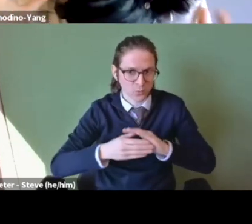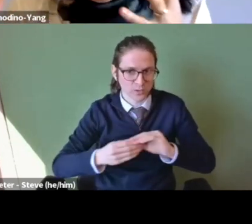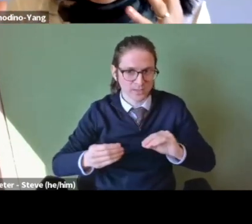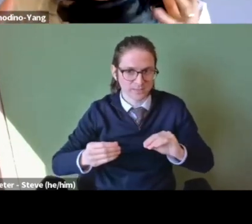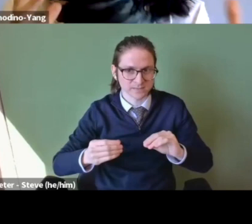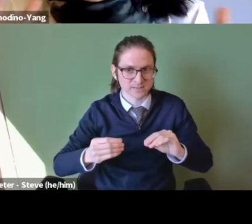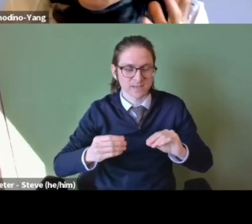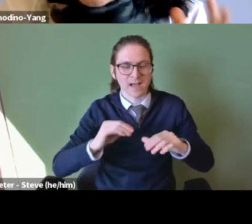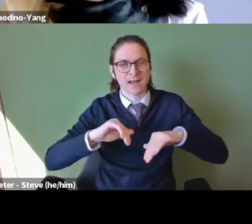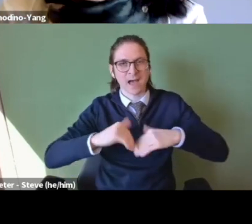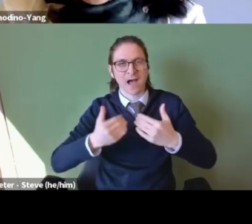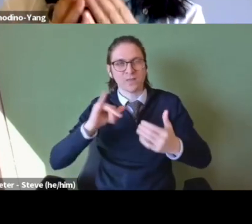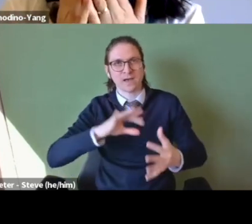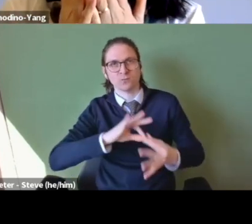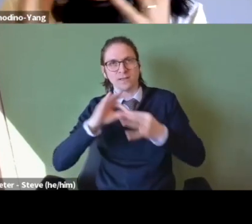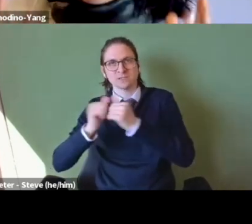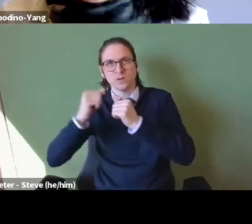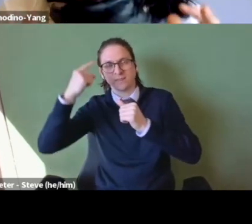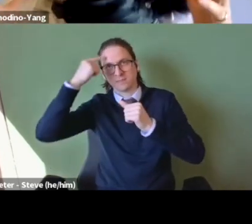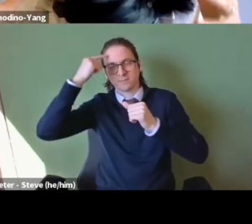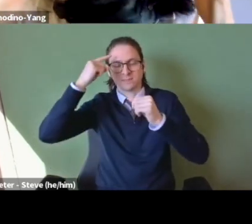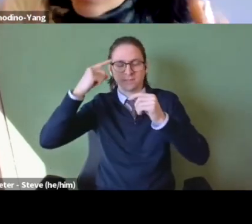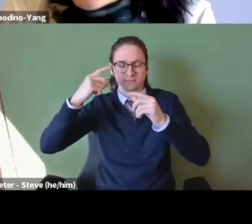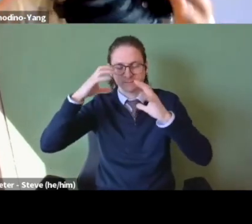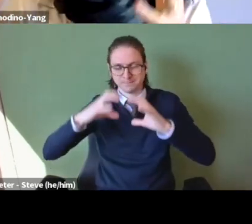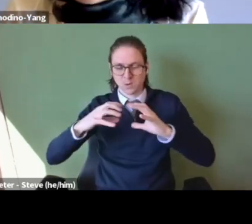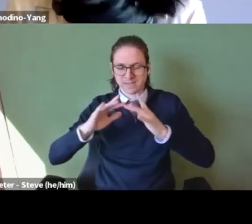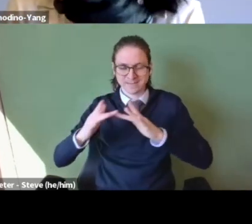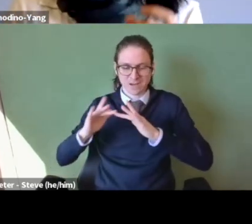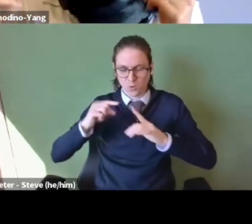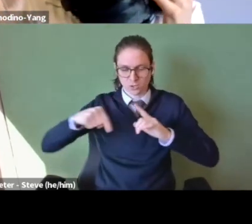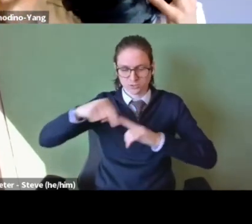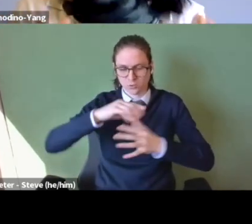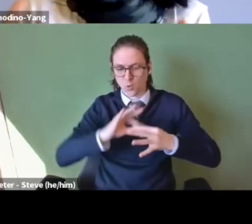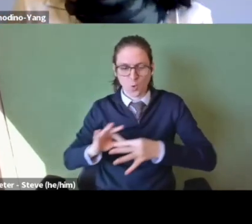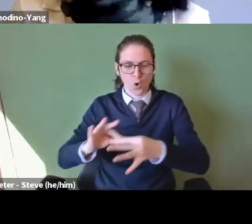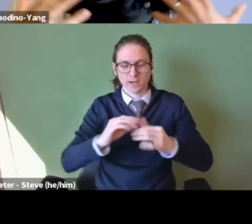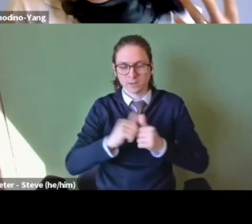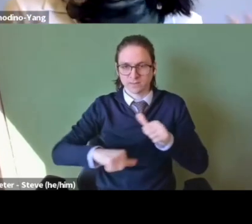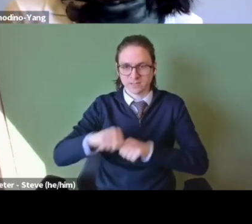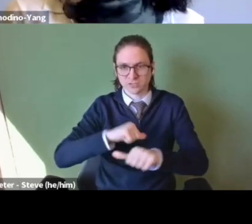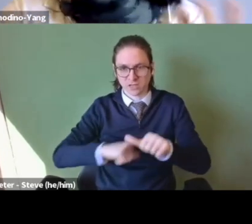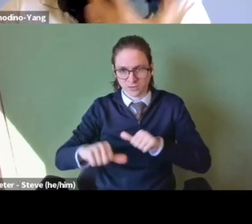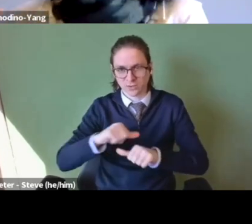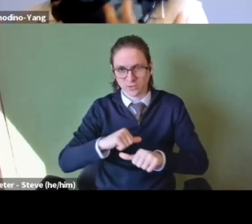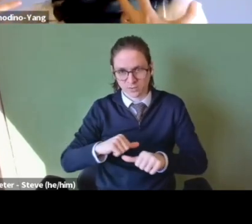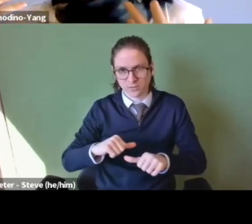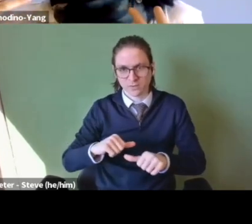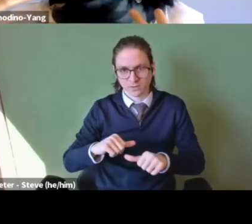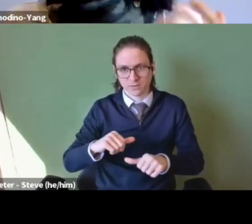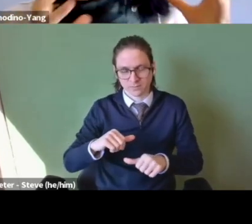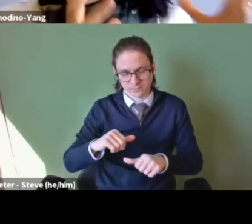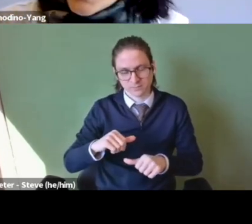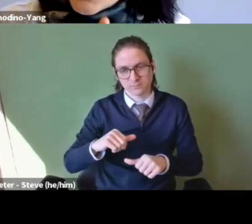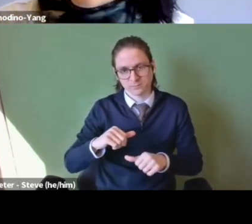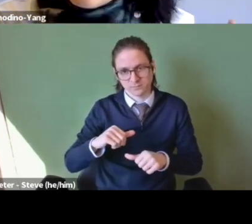interrelating with one another, coordinating with one another, both trial by trial, the day that they watch the stories and then move into the